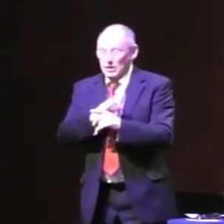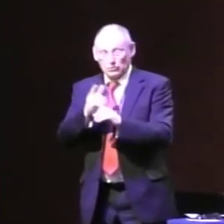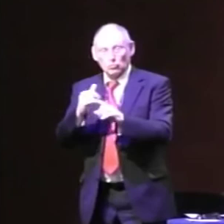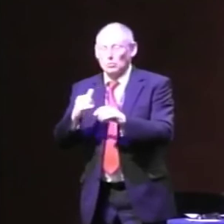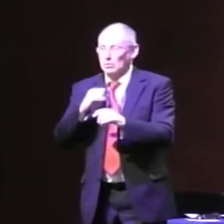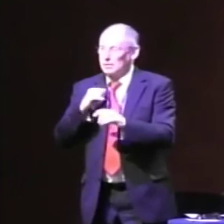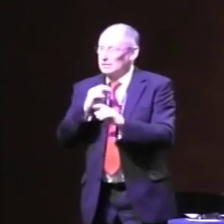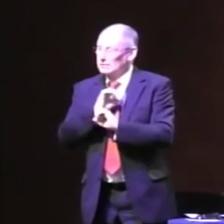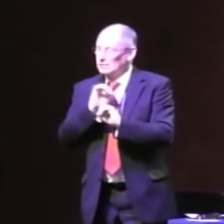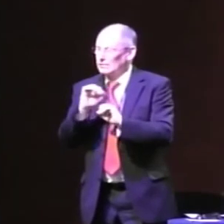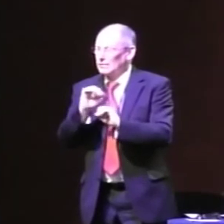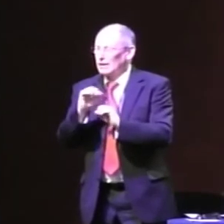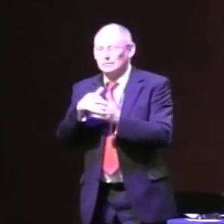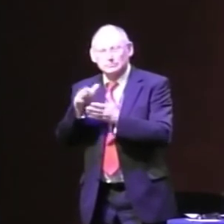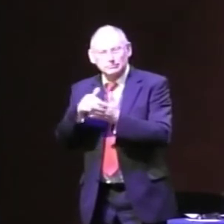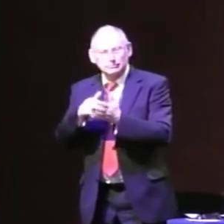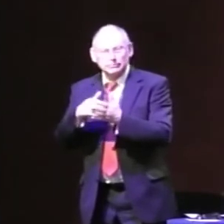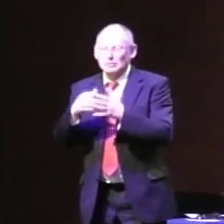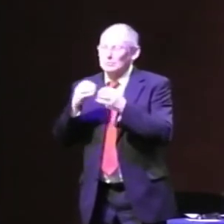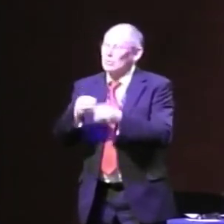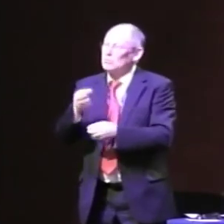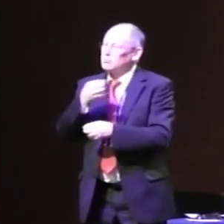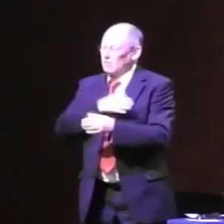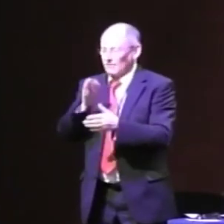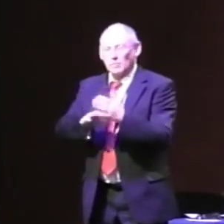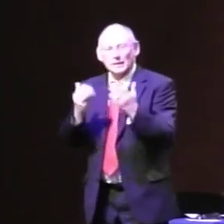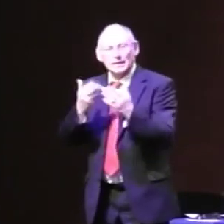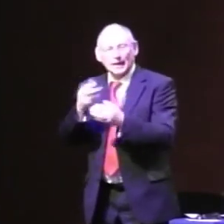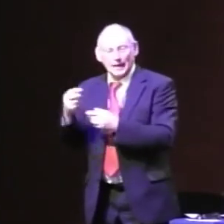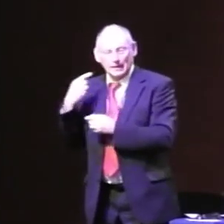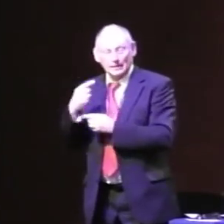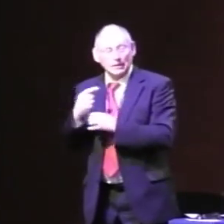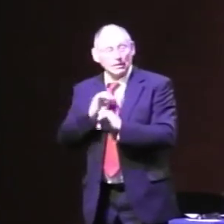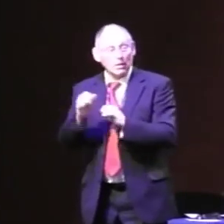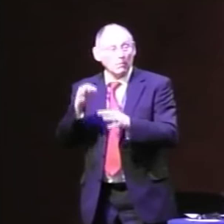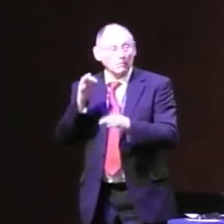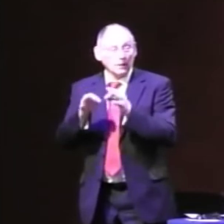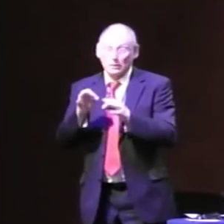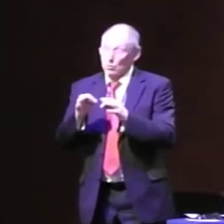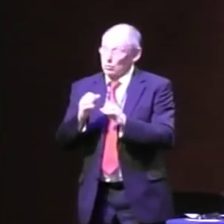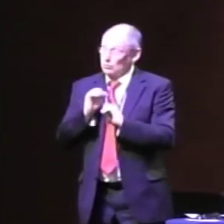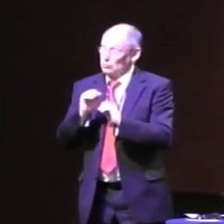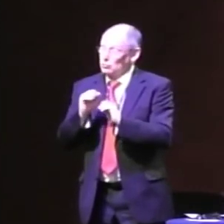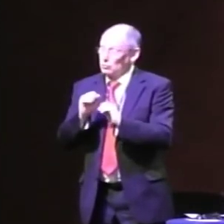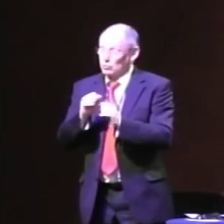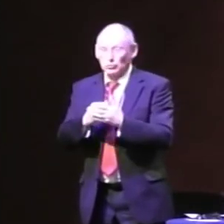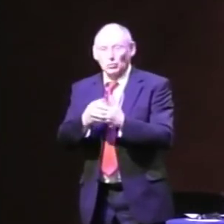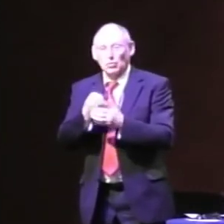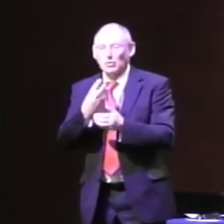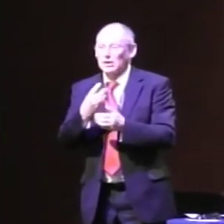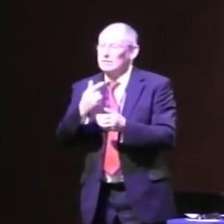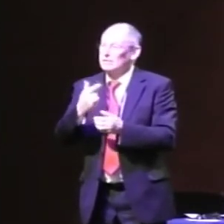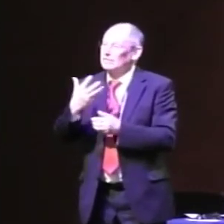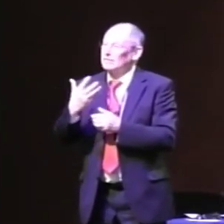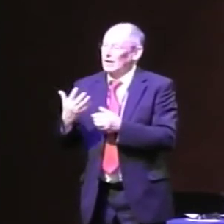have raked billions in profits since the 80s. There was enough political will in this country to raise